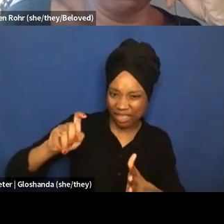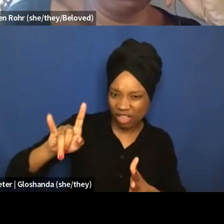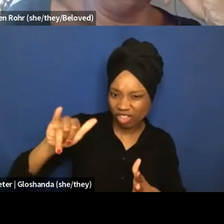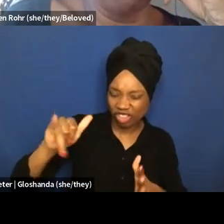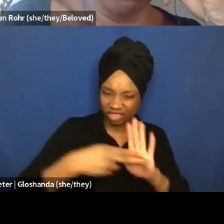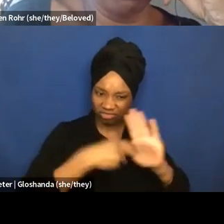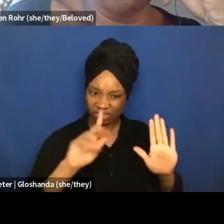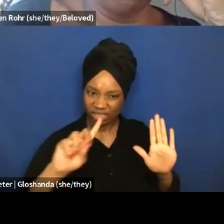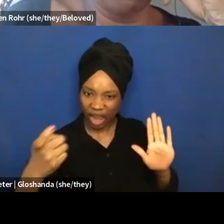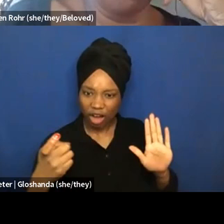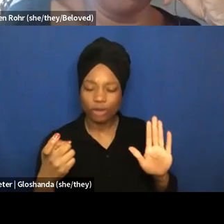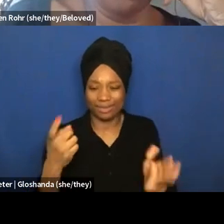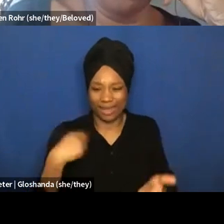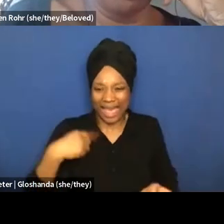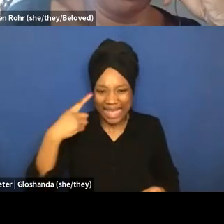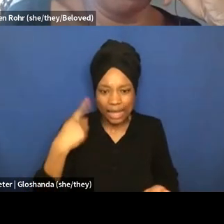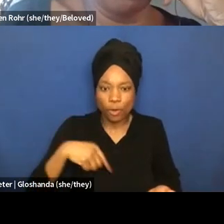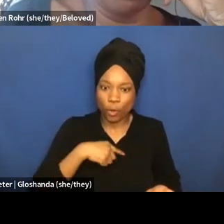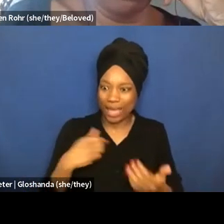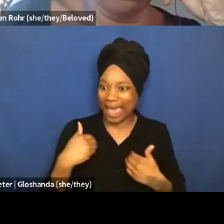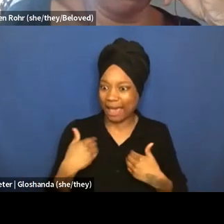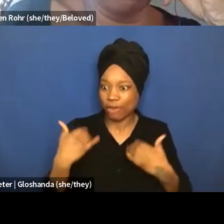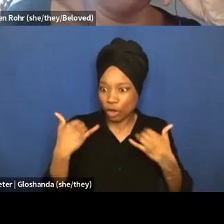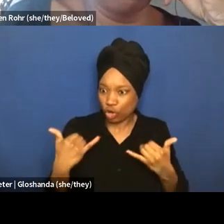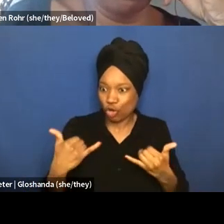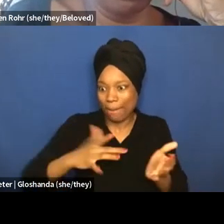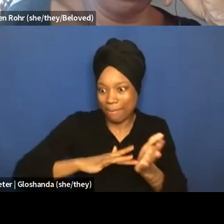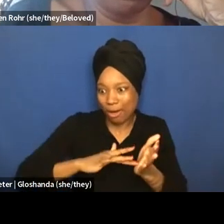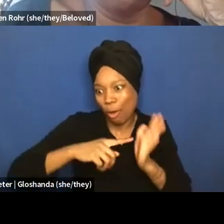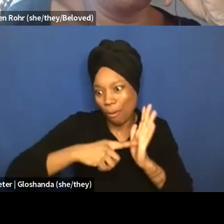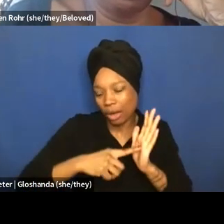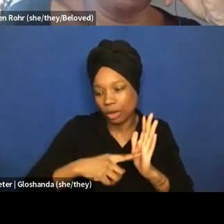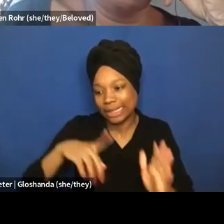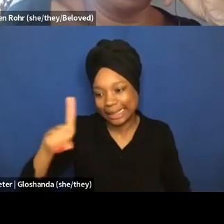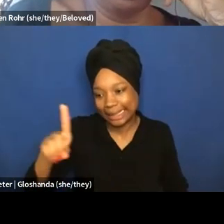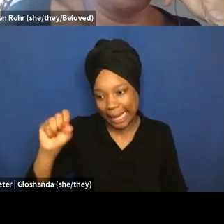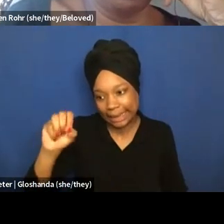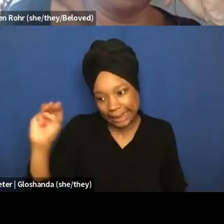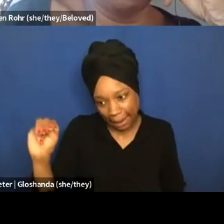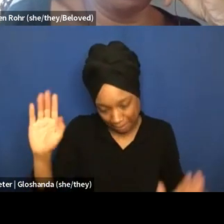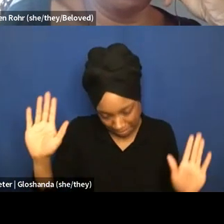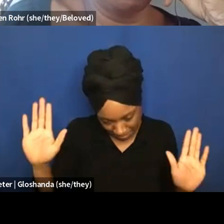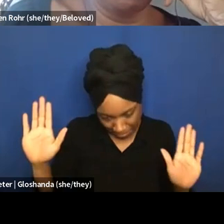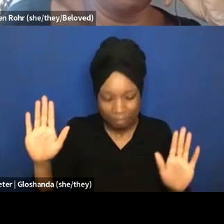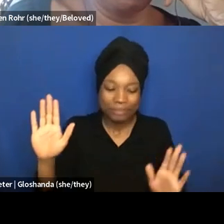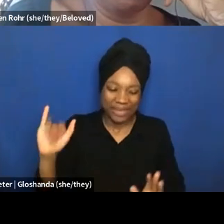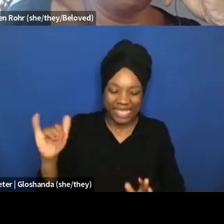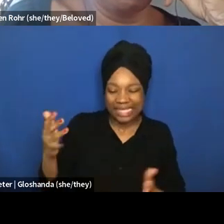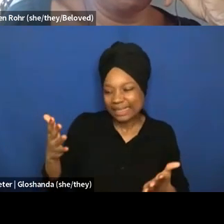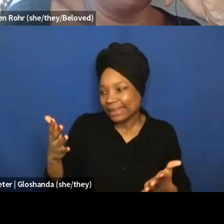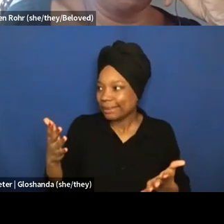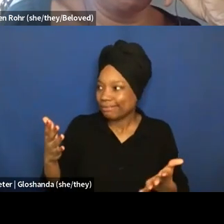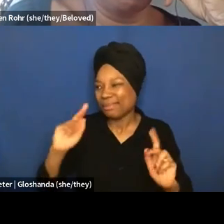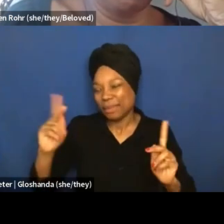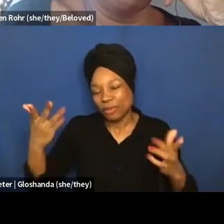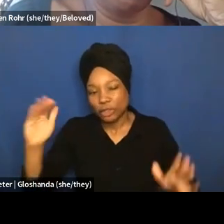model that we know that we currently have. Like, I'm going to say the DSM, right? Which has kind of been one of my kind of private, kind of like, not even private, people know,